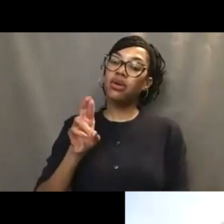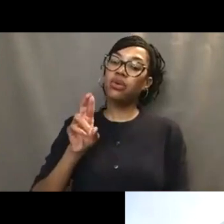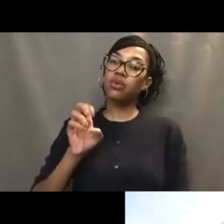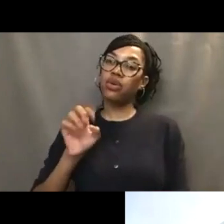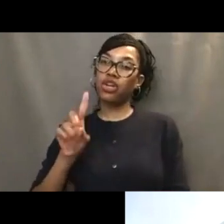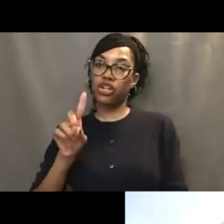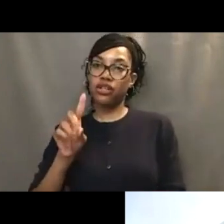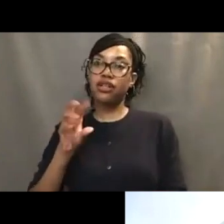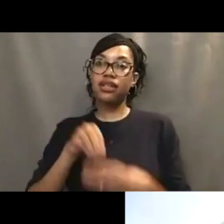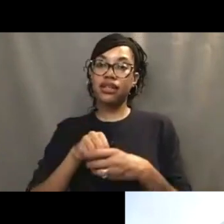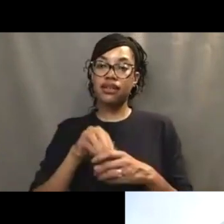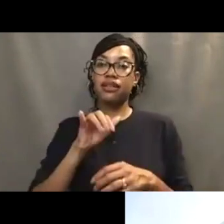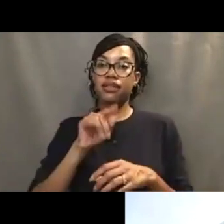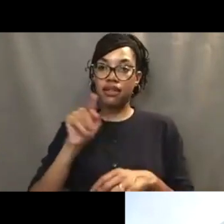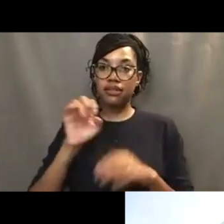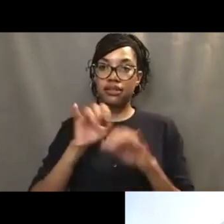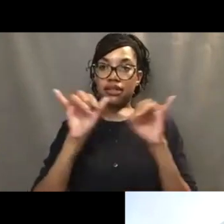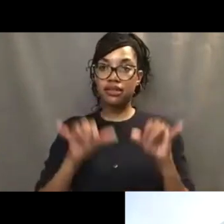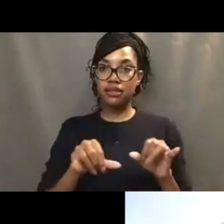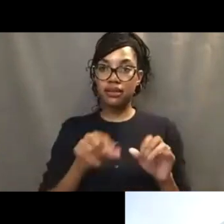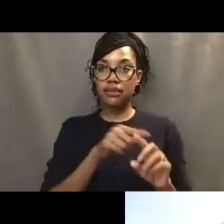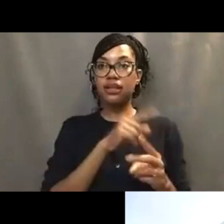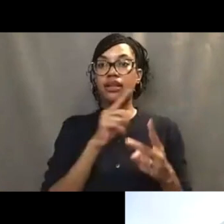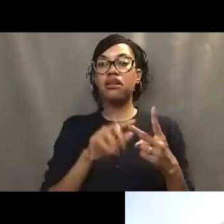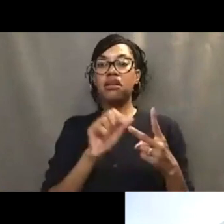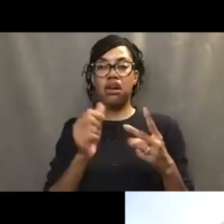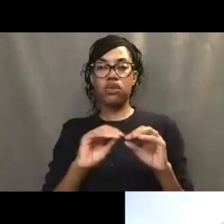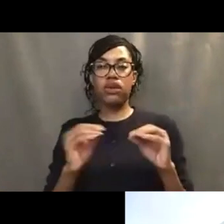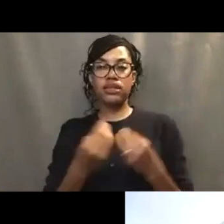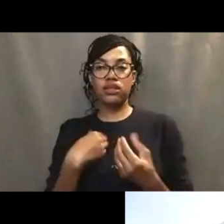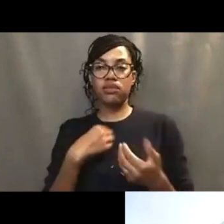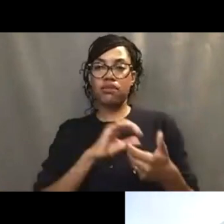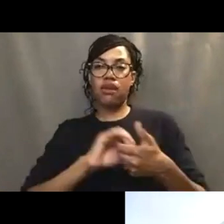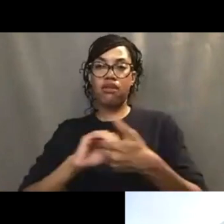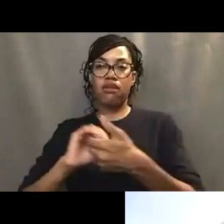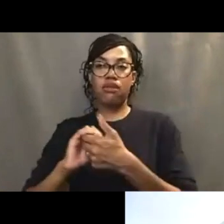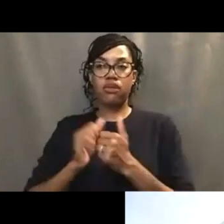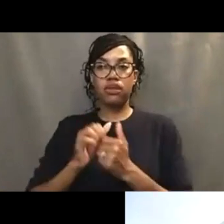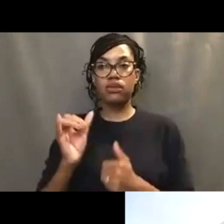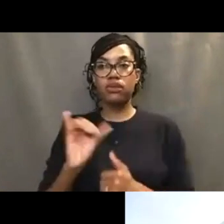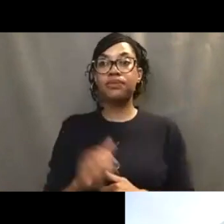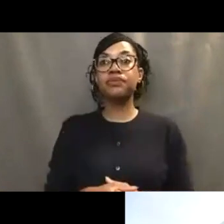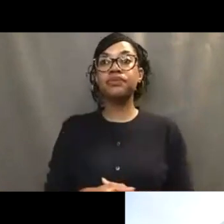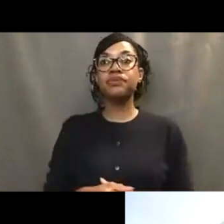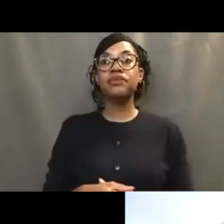at the board, et cetera. I think one of the things that is missing though is